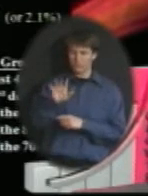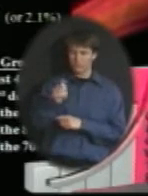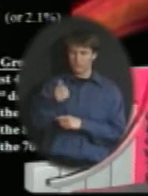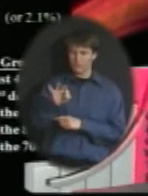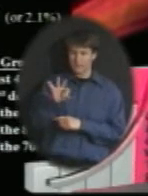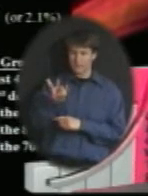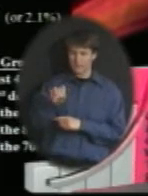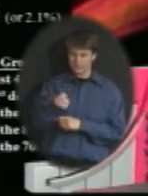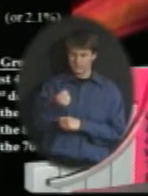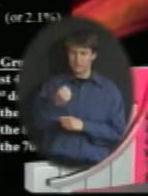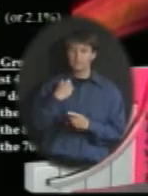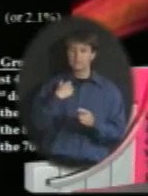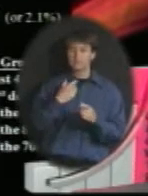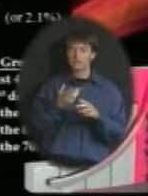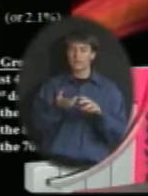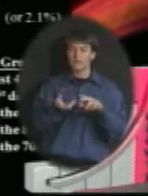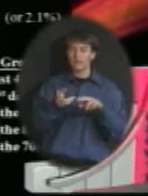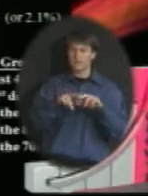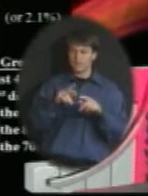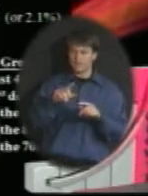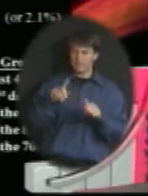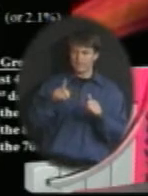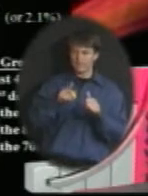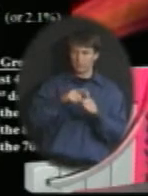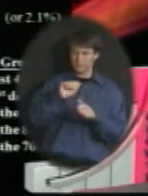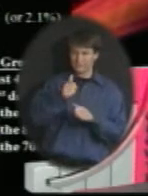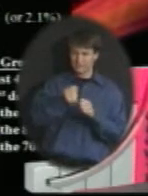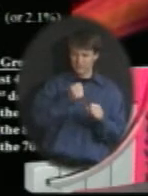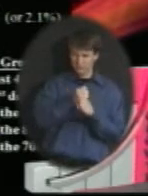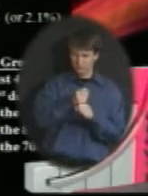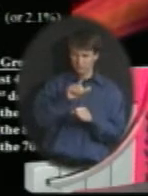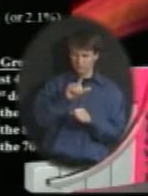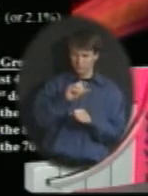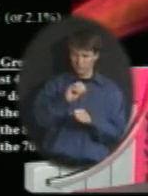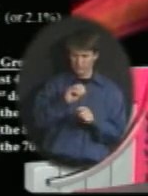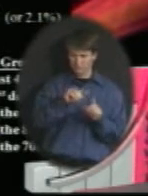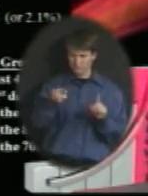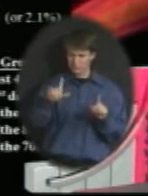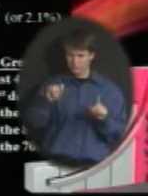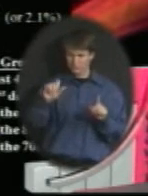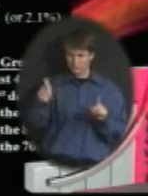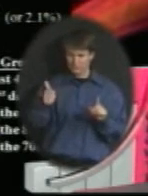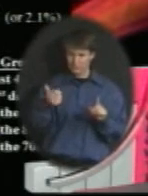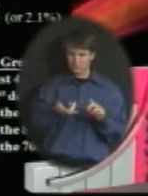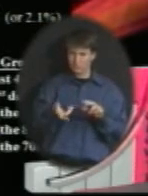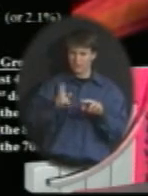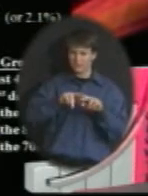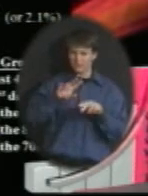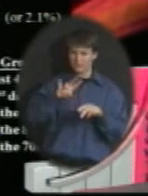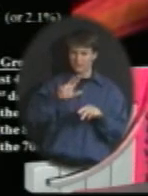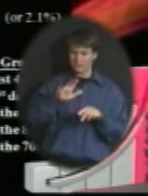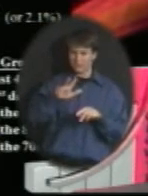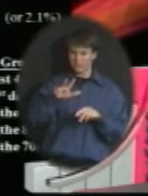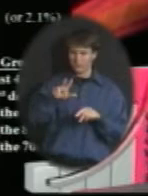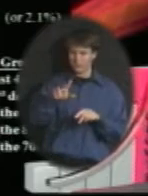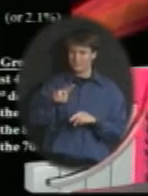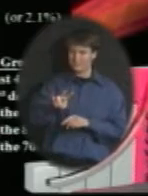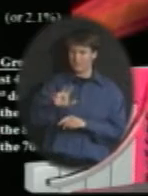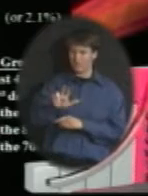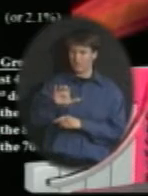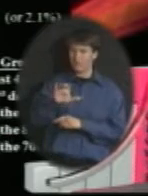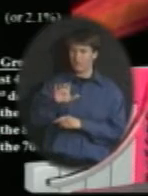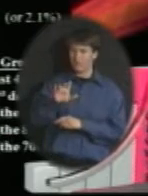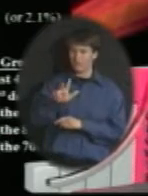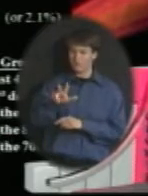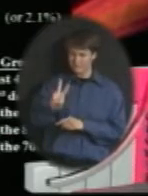first decade of the new millennium. We averaged 736 a year. The 4 years of this decade, we're averaging about 494.